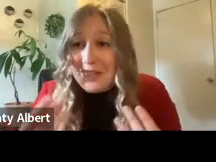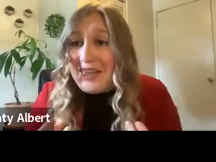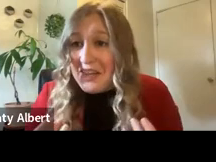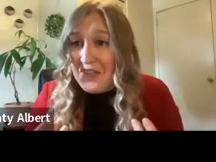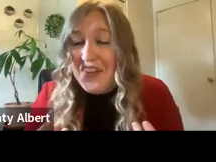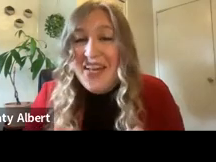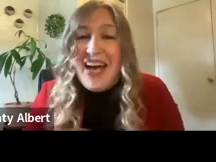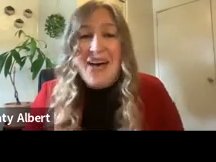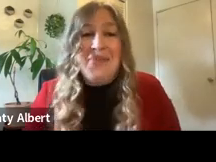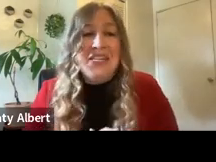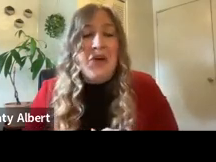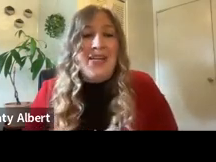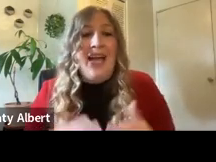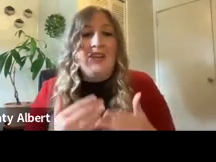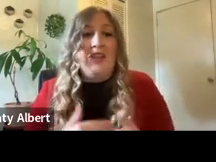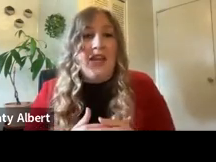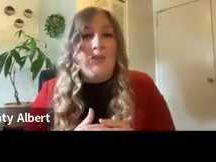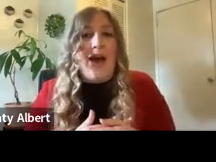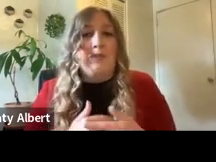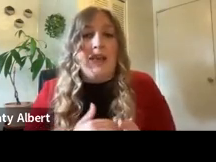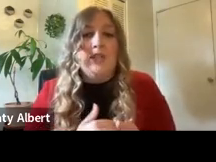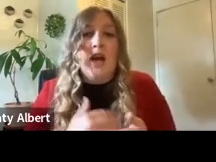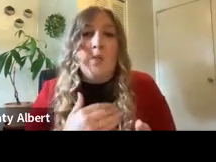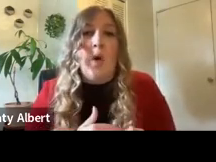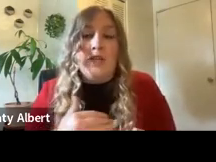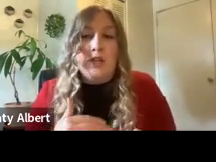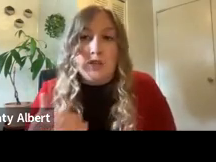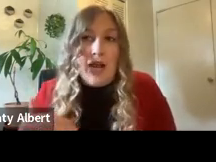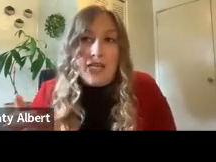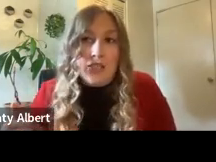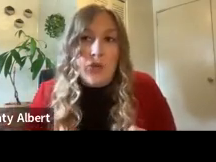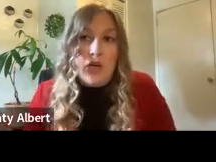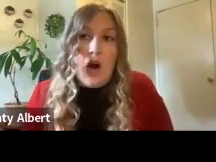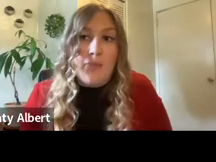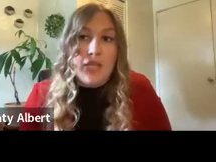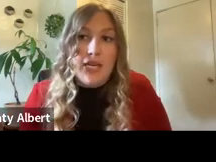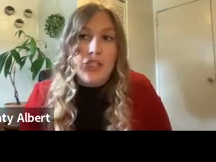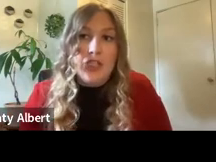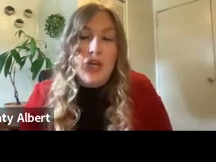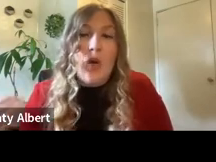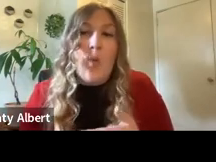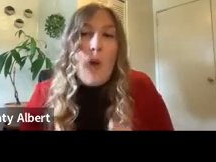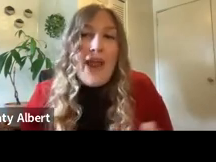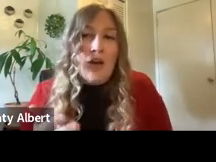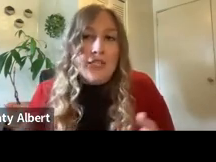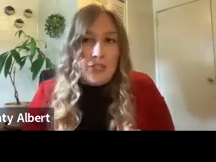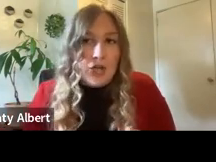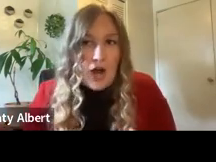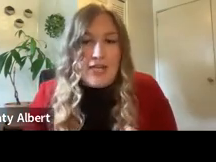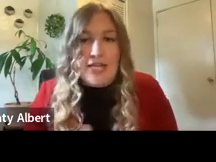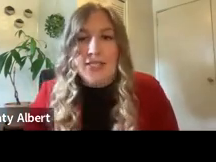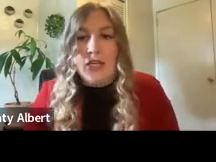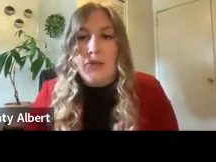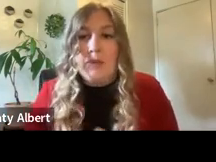be a relief. And kind of think about, based on what you're trying to accomplish, where is